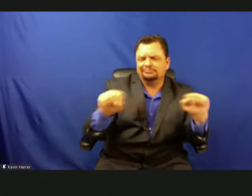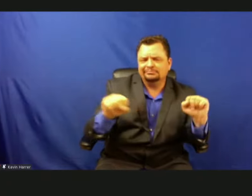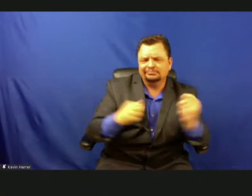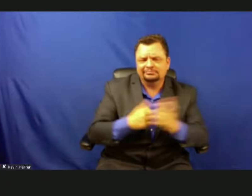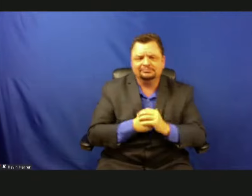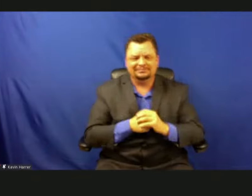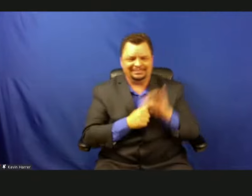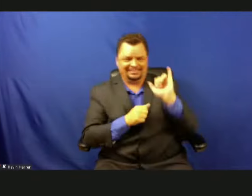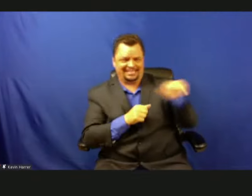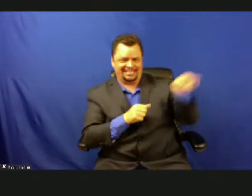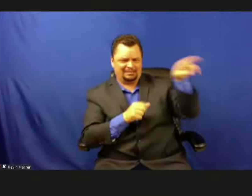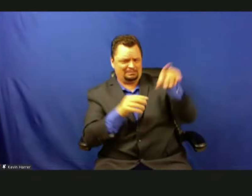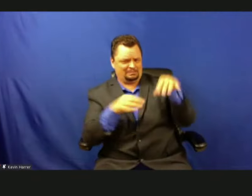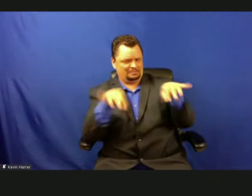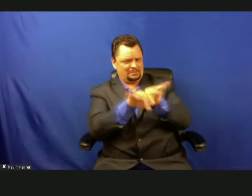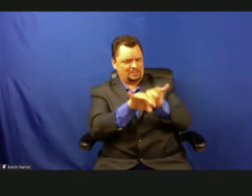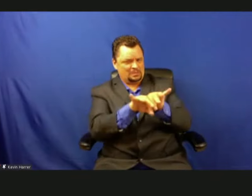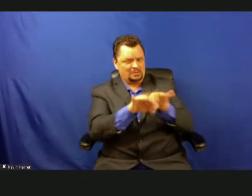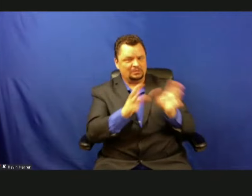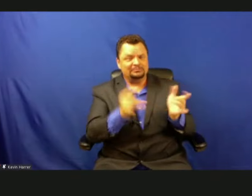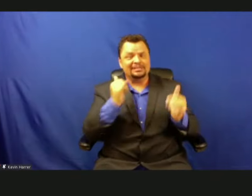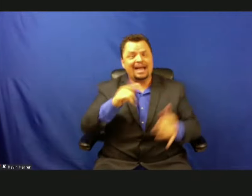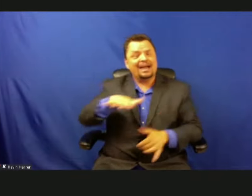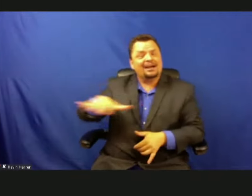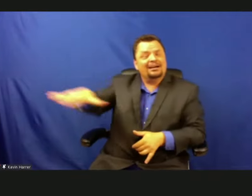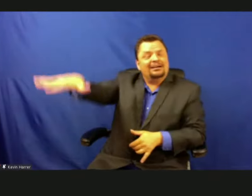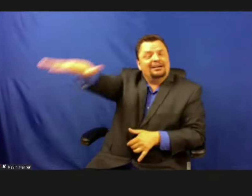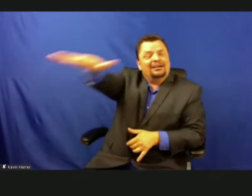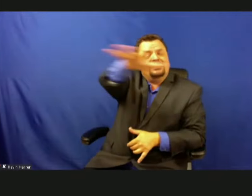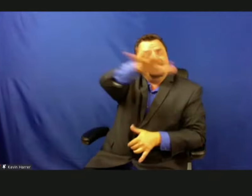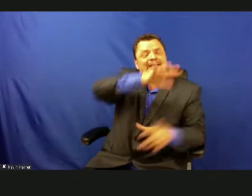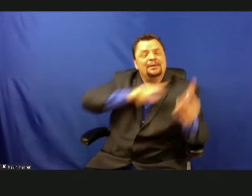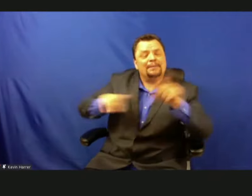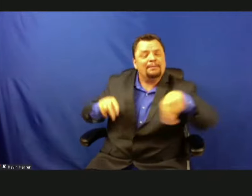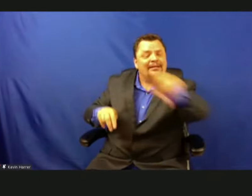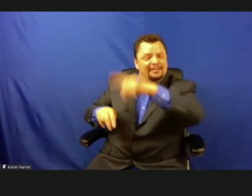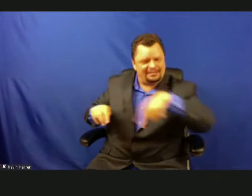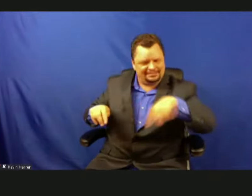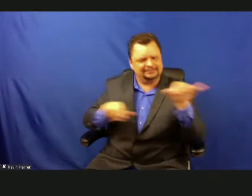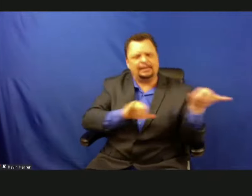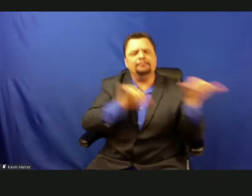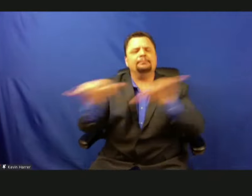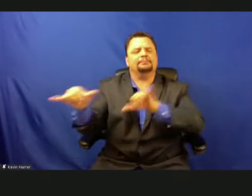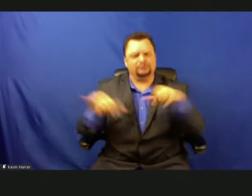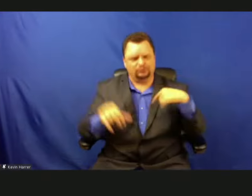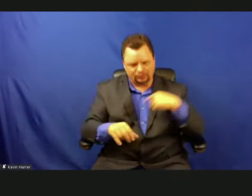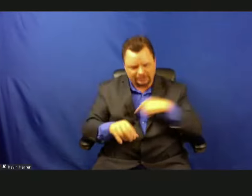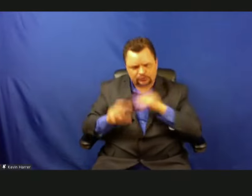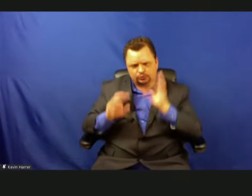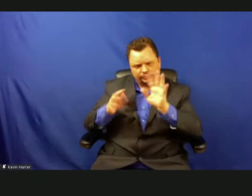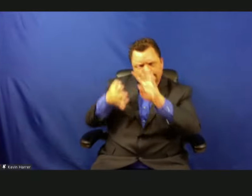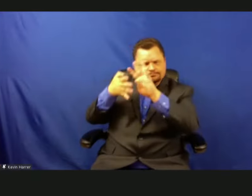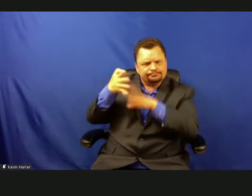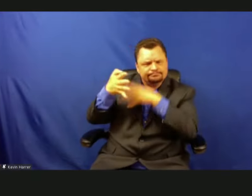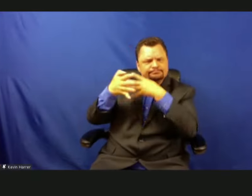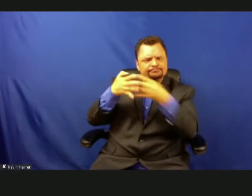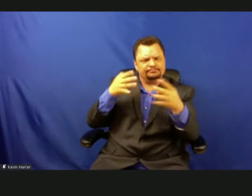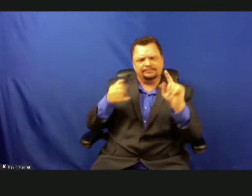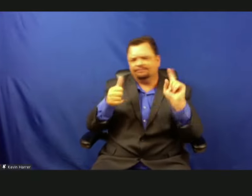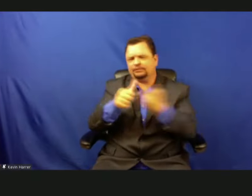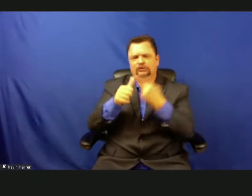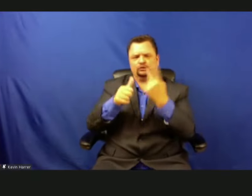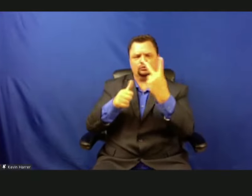same ways that the first two courses of the vaccine were, which means pharmacies, hospitals, drive-through